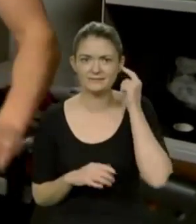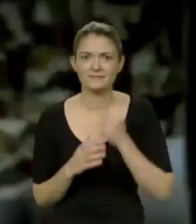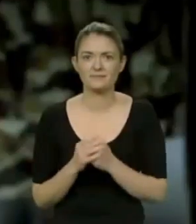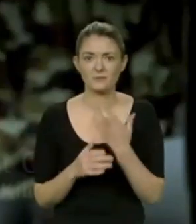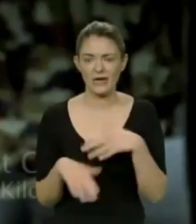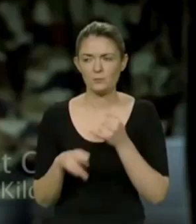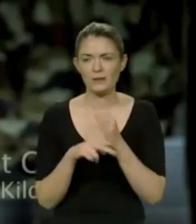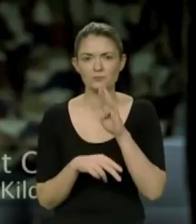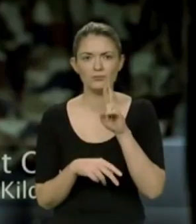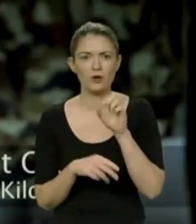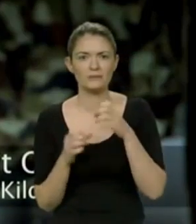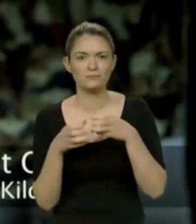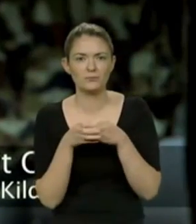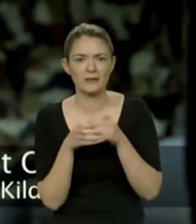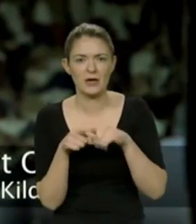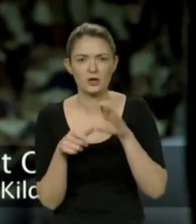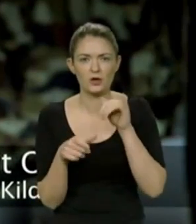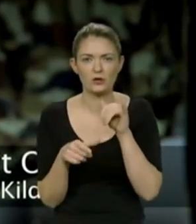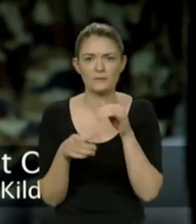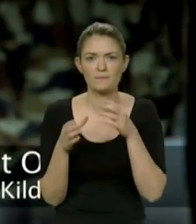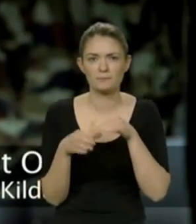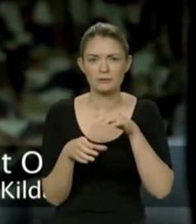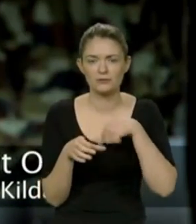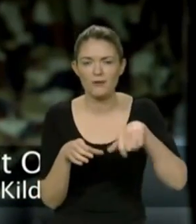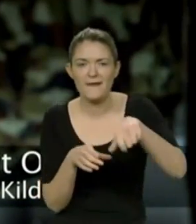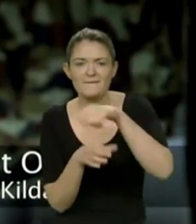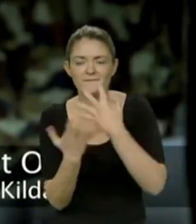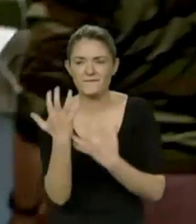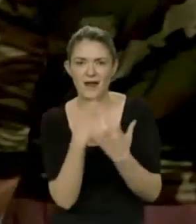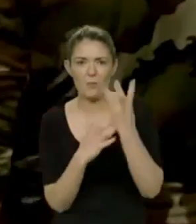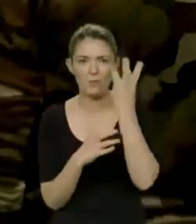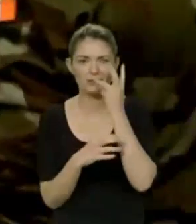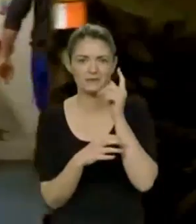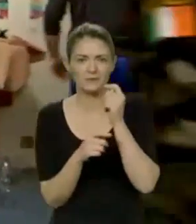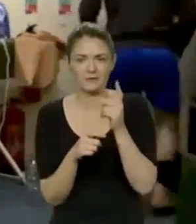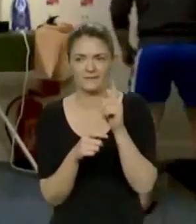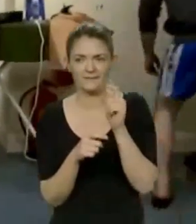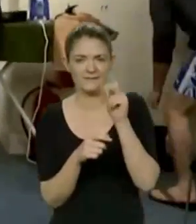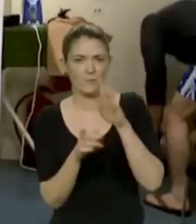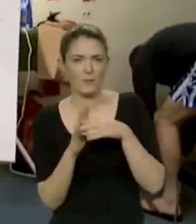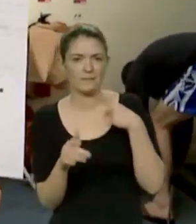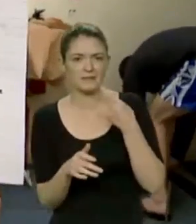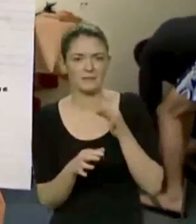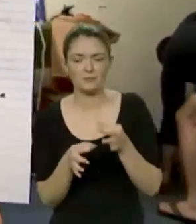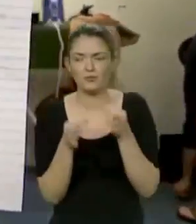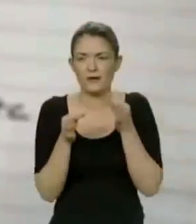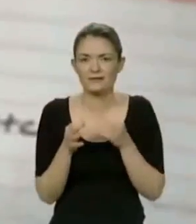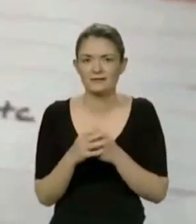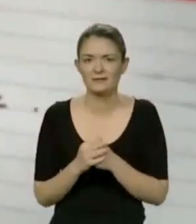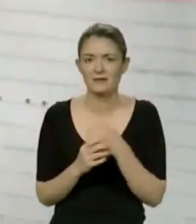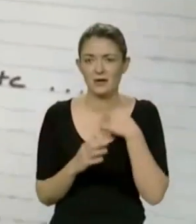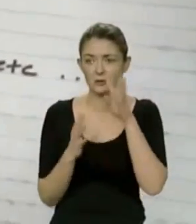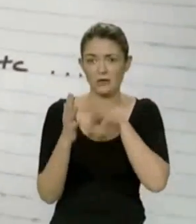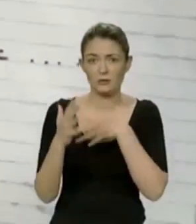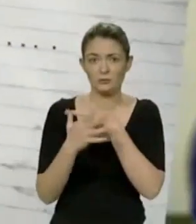and gravy by the fire, watching telly when we talk, it's going great. Our little schedule of things to be done.